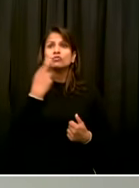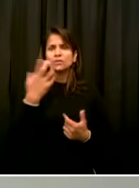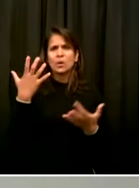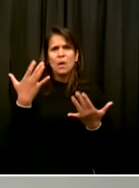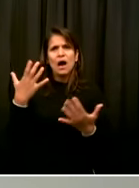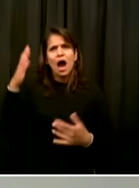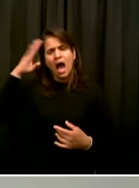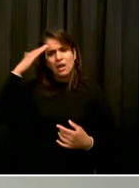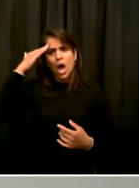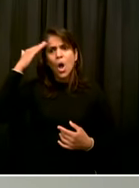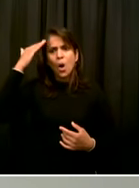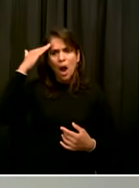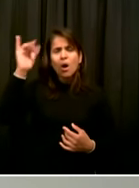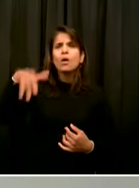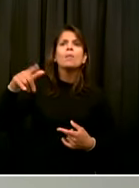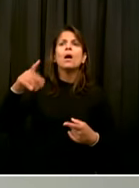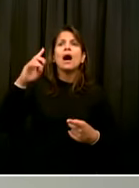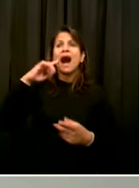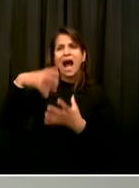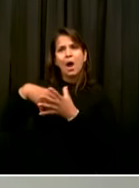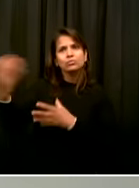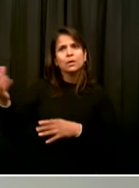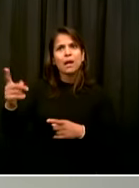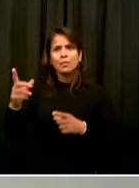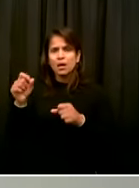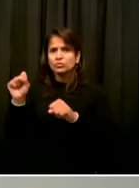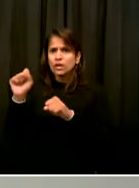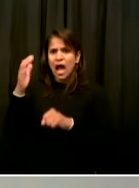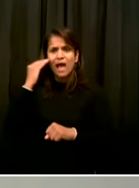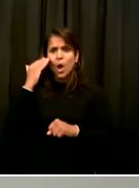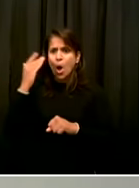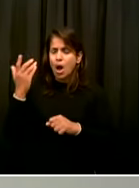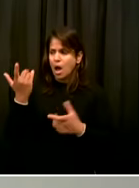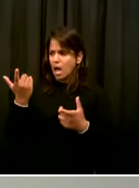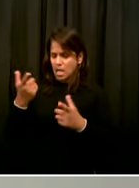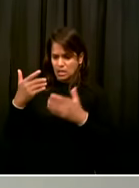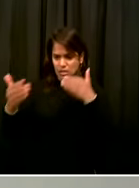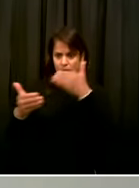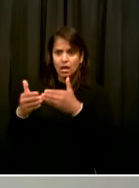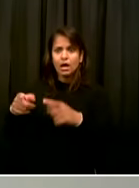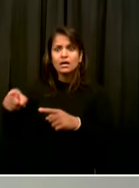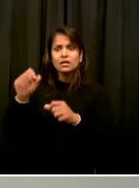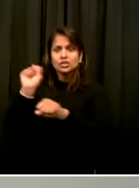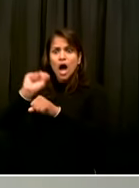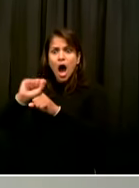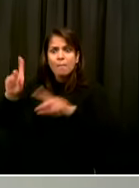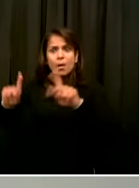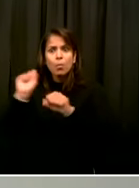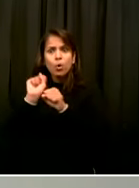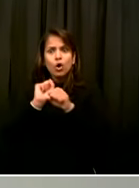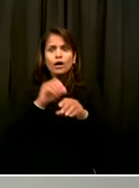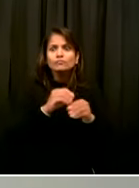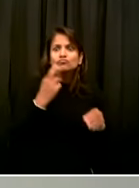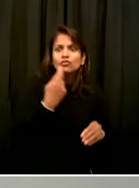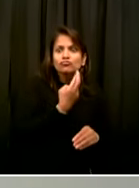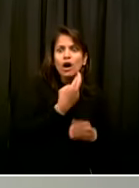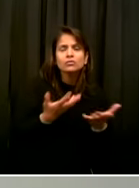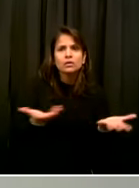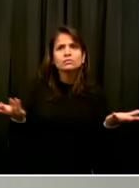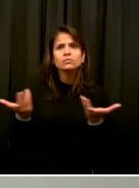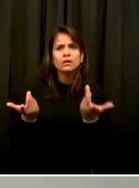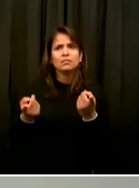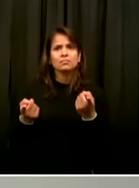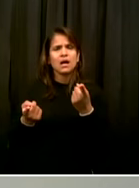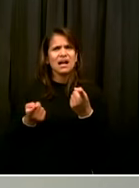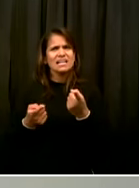really from across the world, there is no doubt one very common setting in which infections occur,